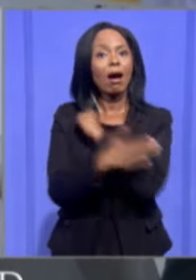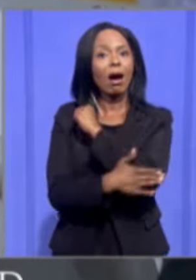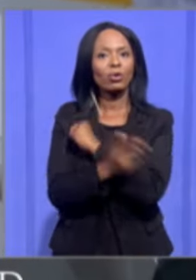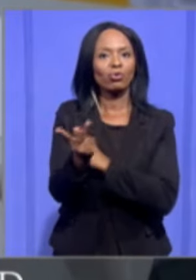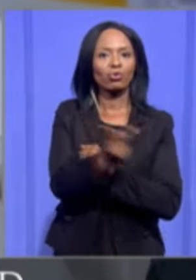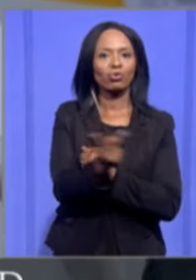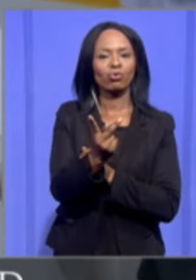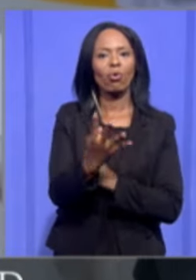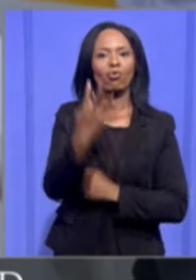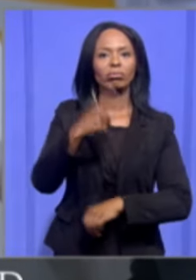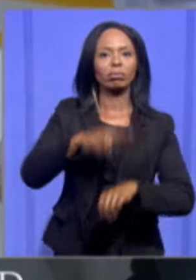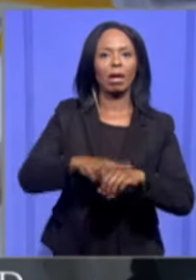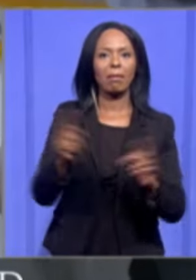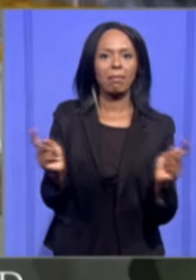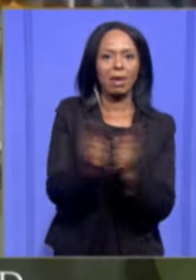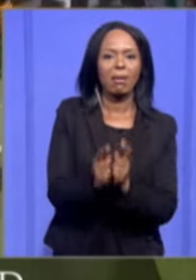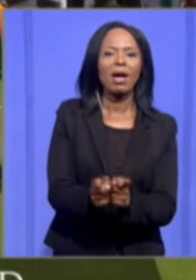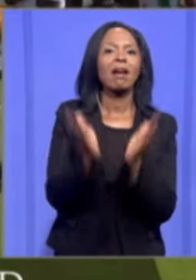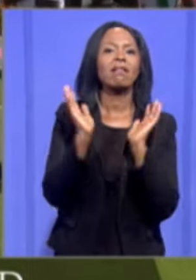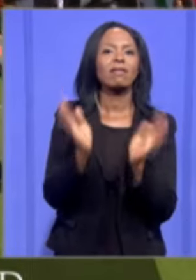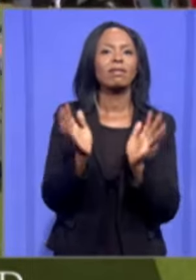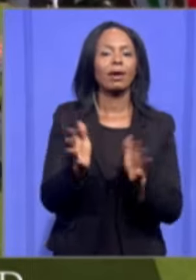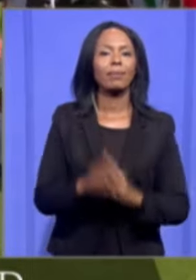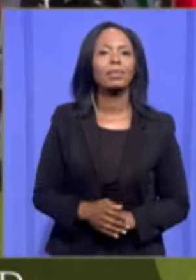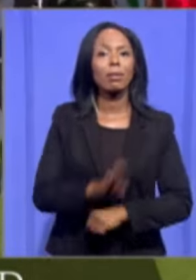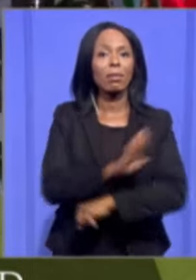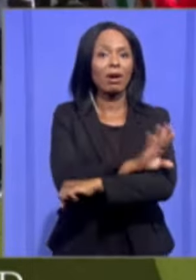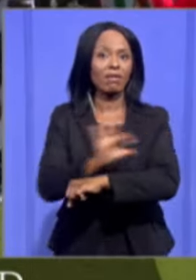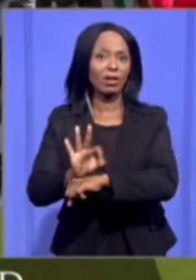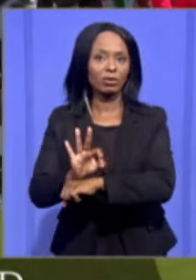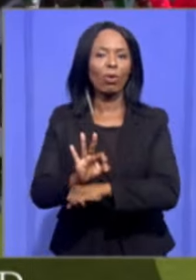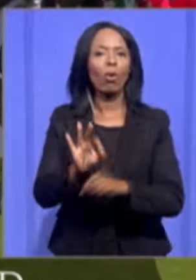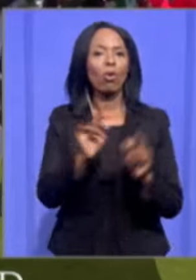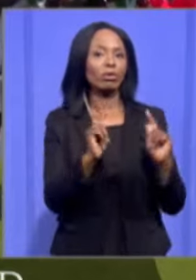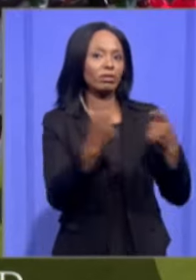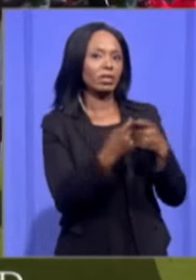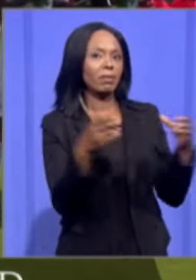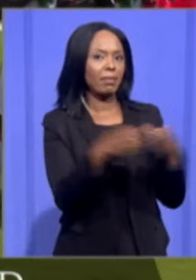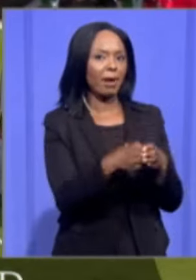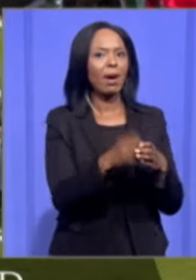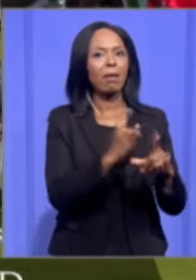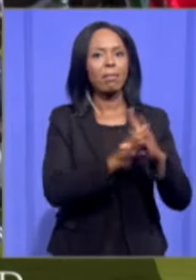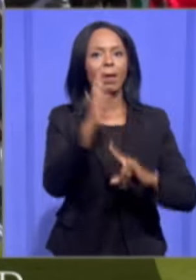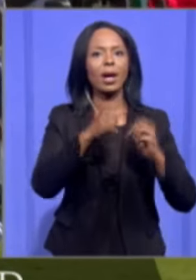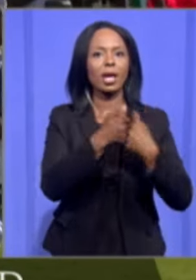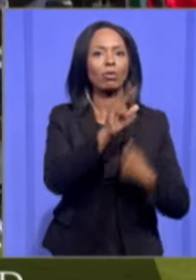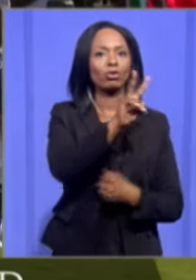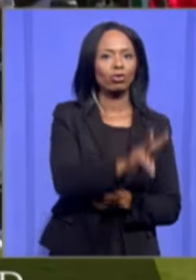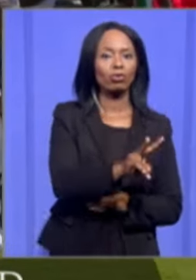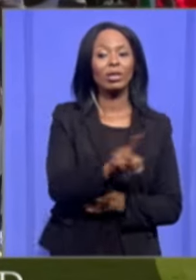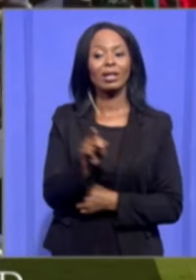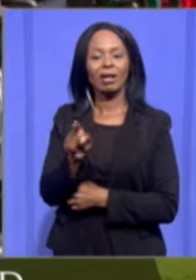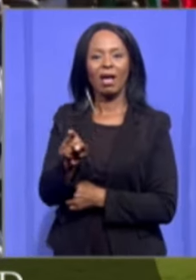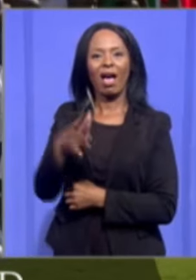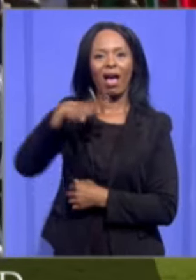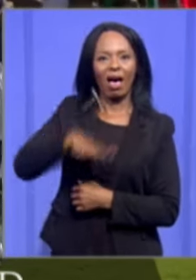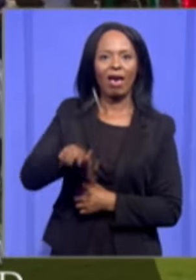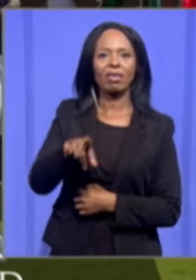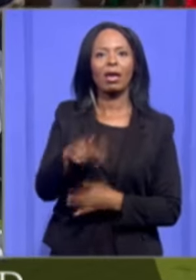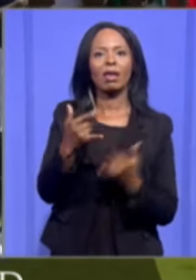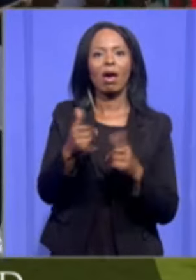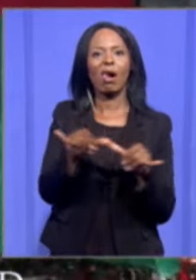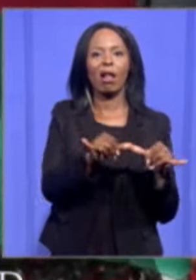ralokile gane mo nakong ya go feta, gomme Burkina Faso ya fenya dipapadi tse pedi, gomme papadi e nngwe ya fela